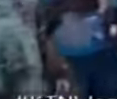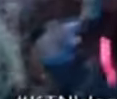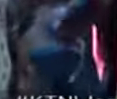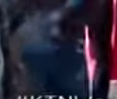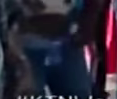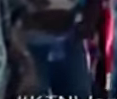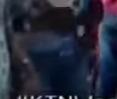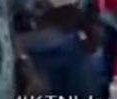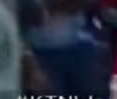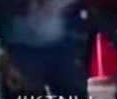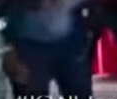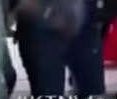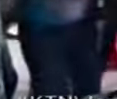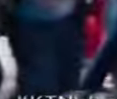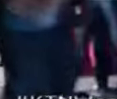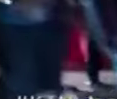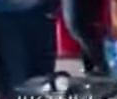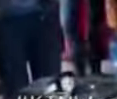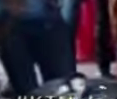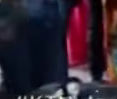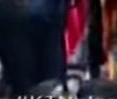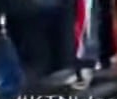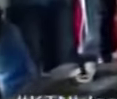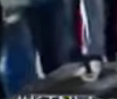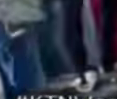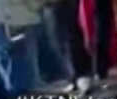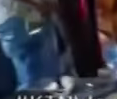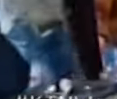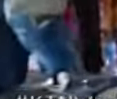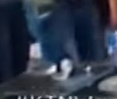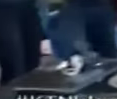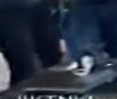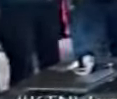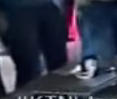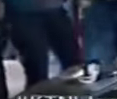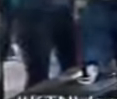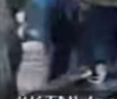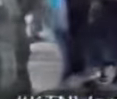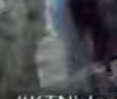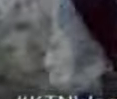Mruttu,